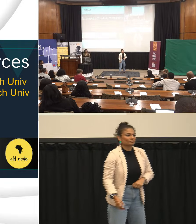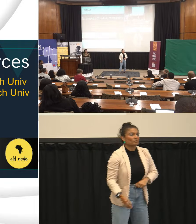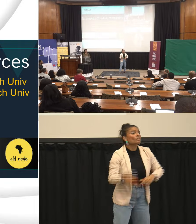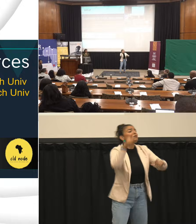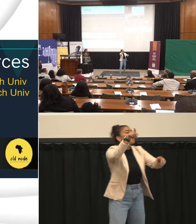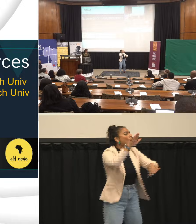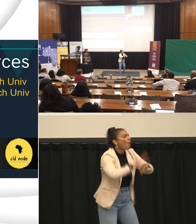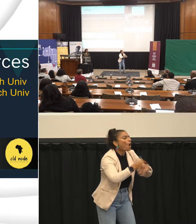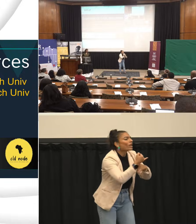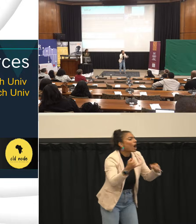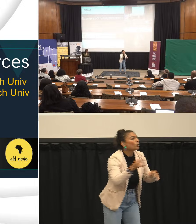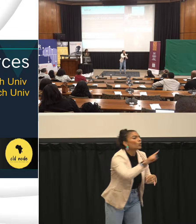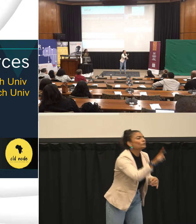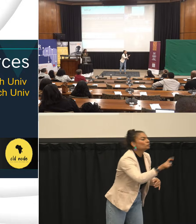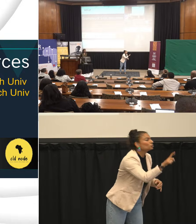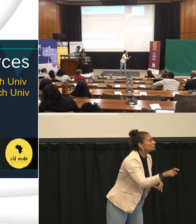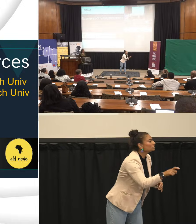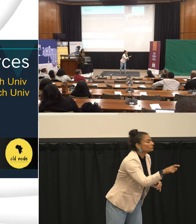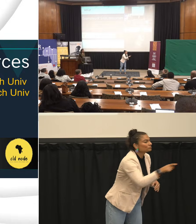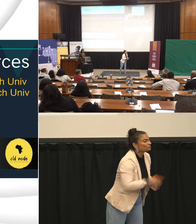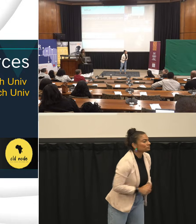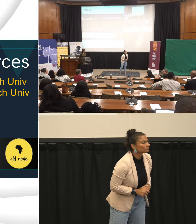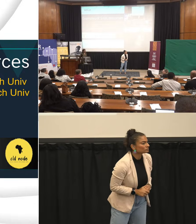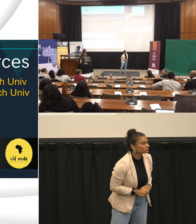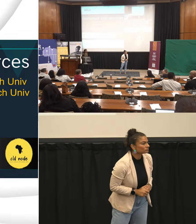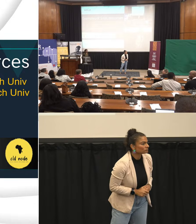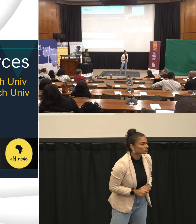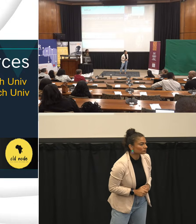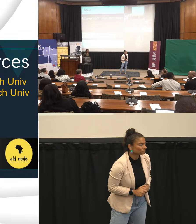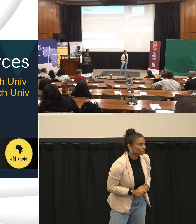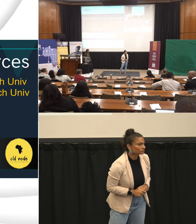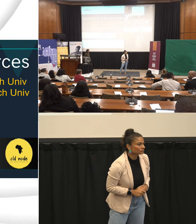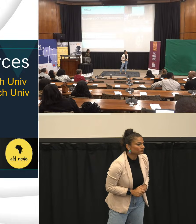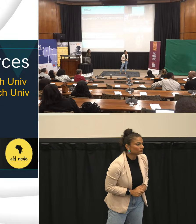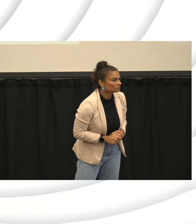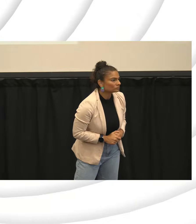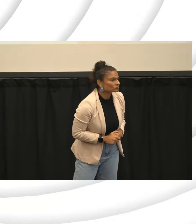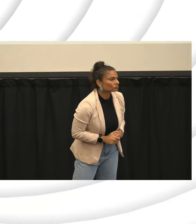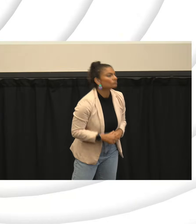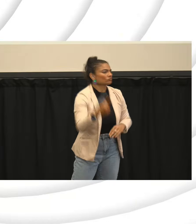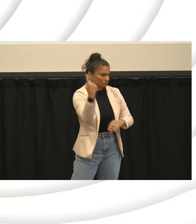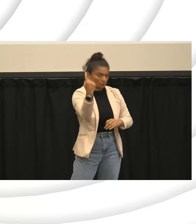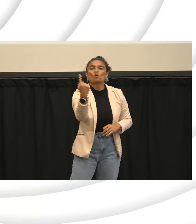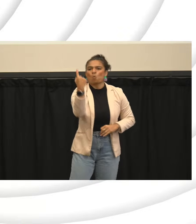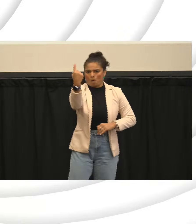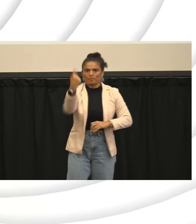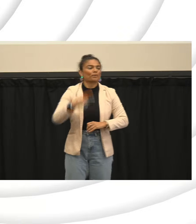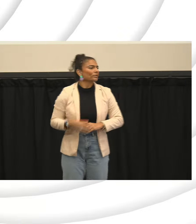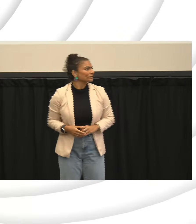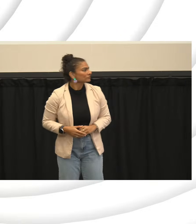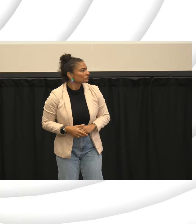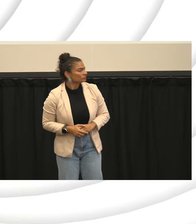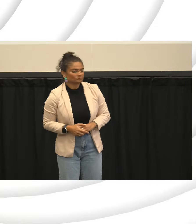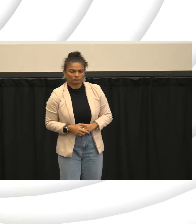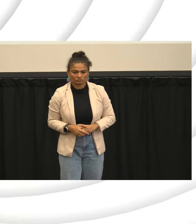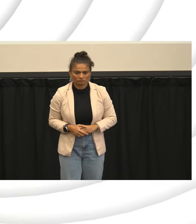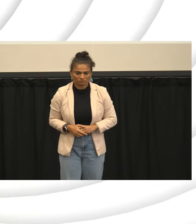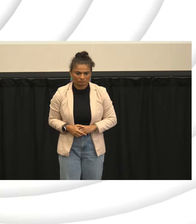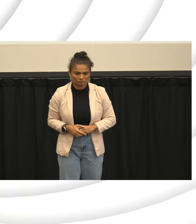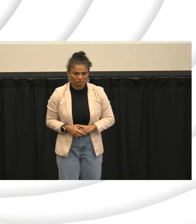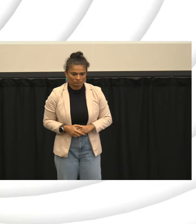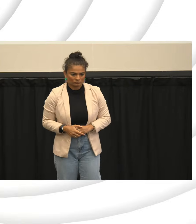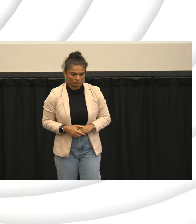with universities. Online, are there any questions that we can consider here? Okay, there's one